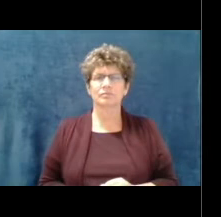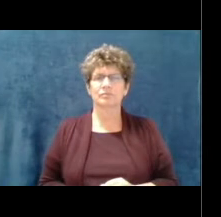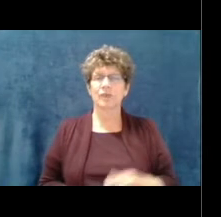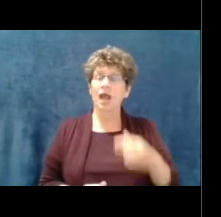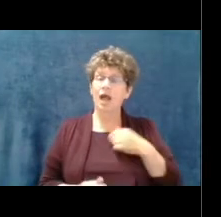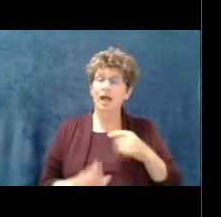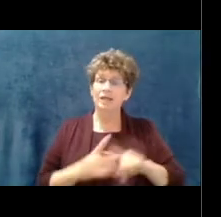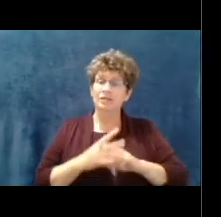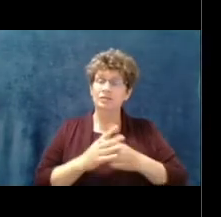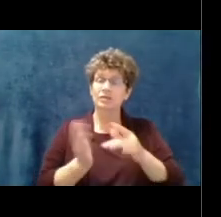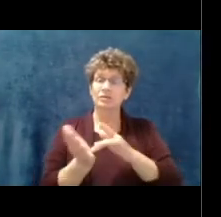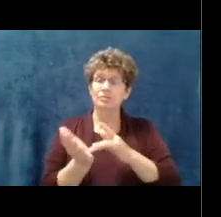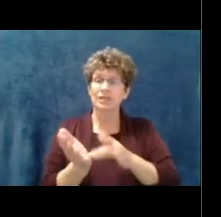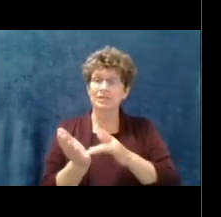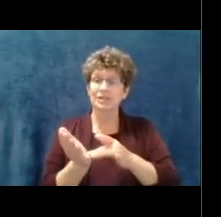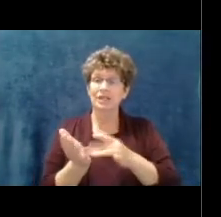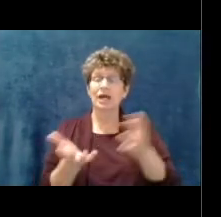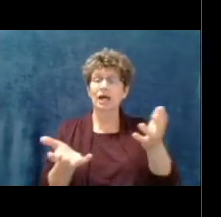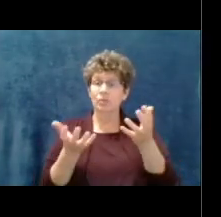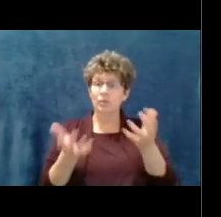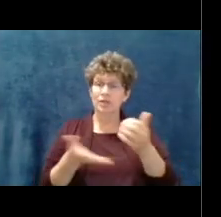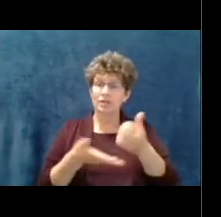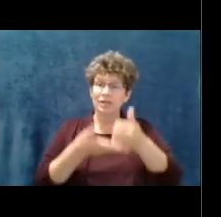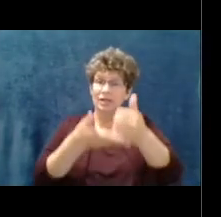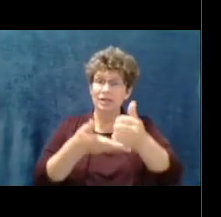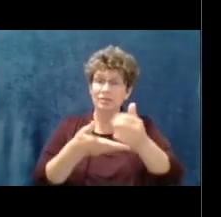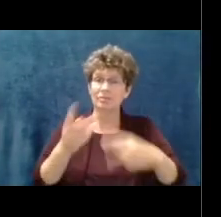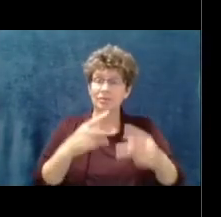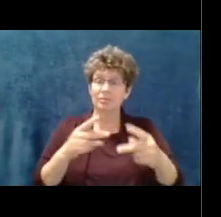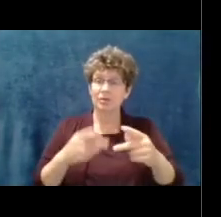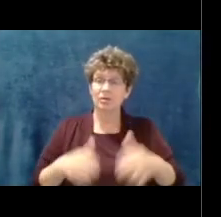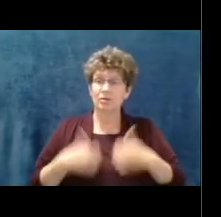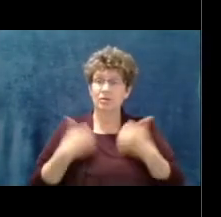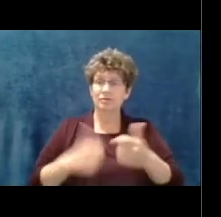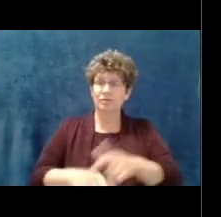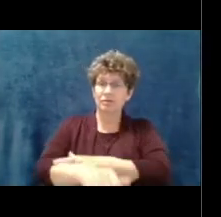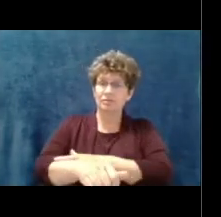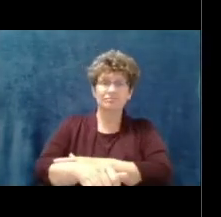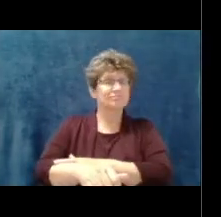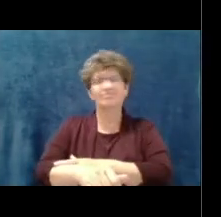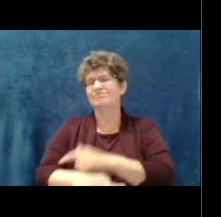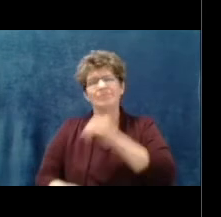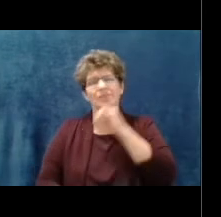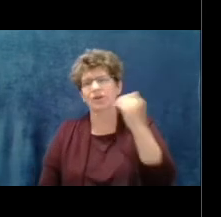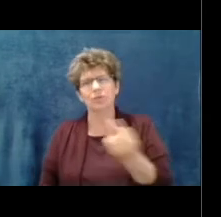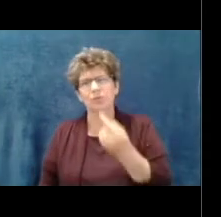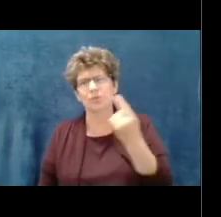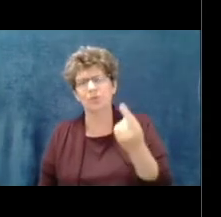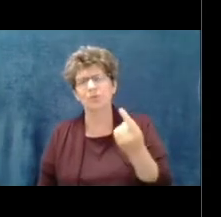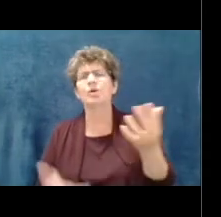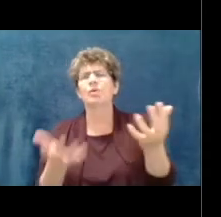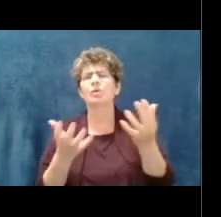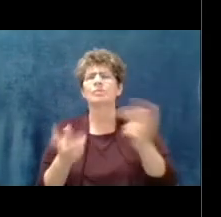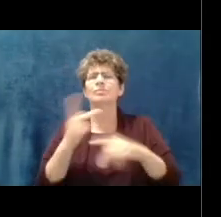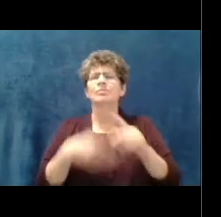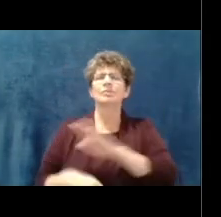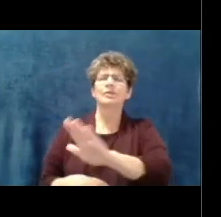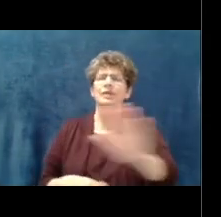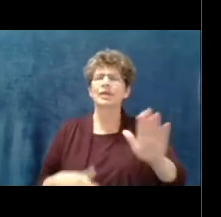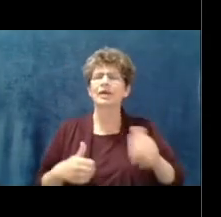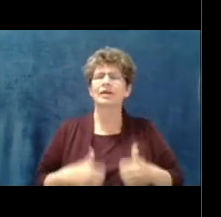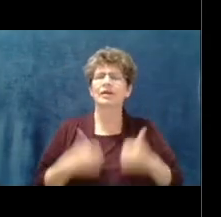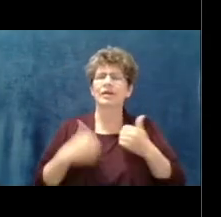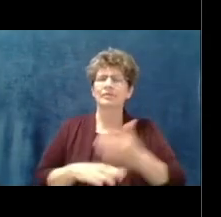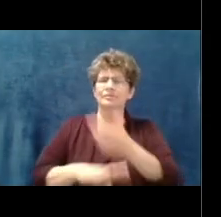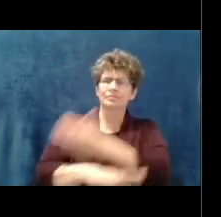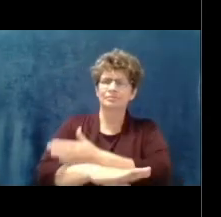life. I wanted to help people live better lives. And to that end, I came across this idea,